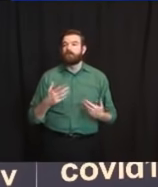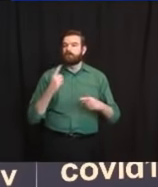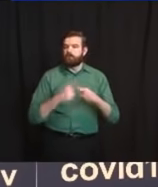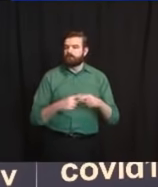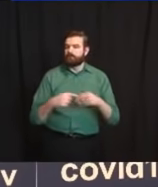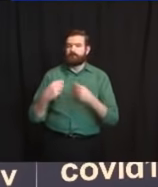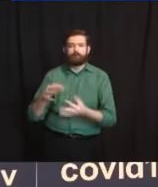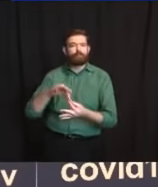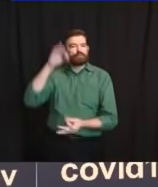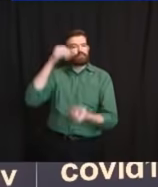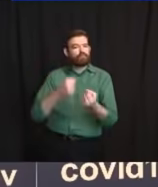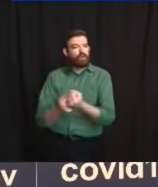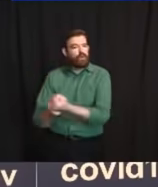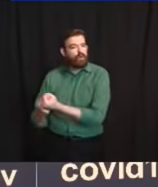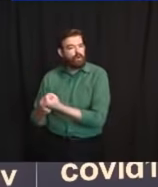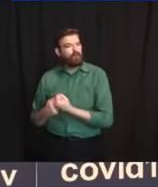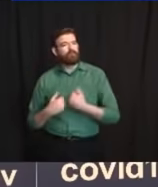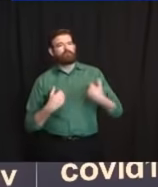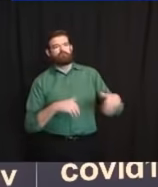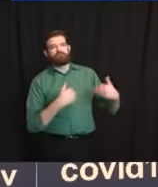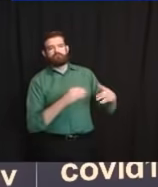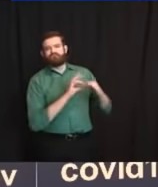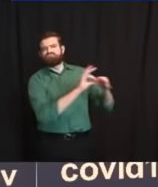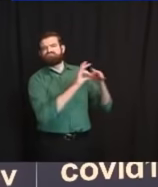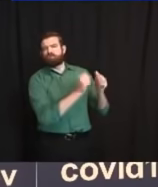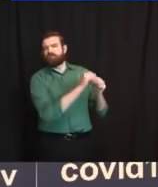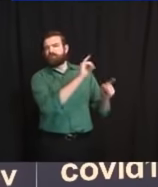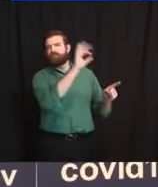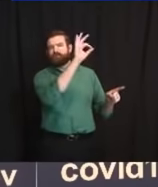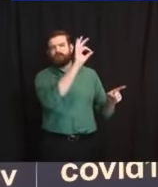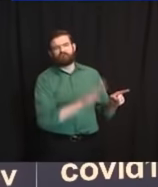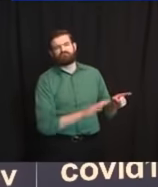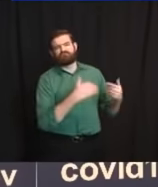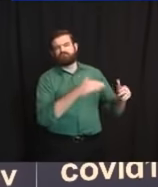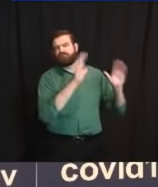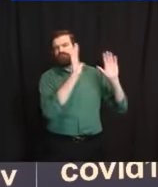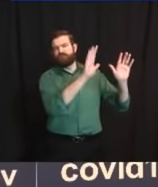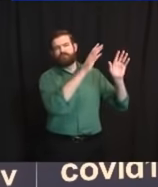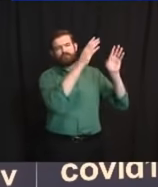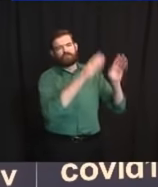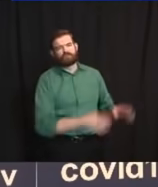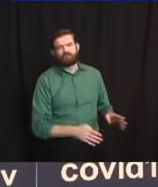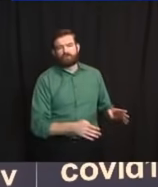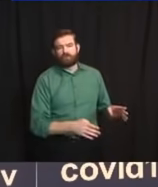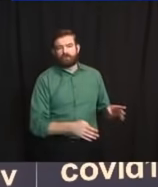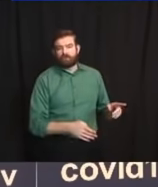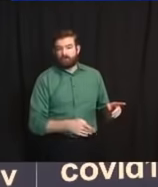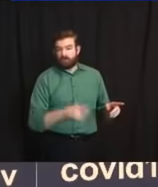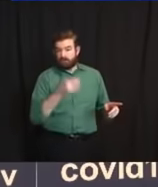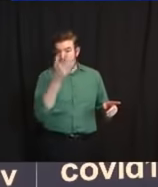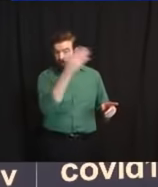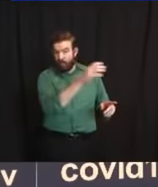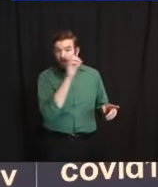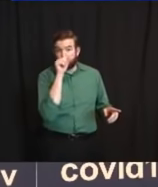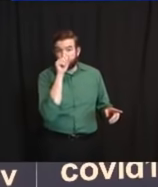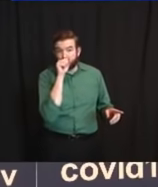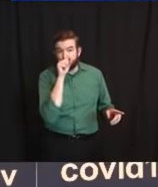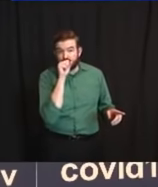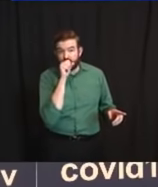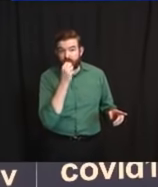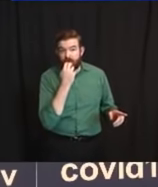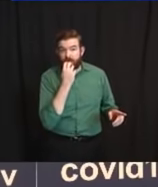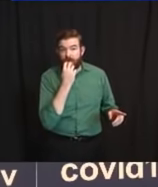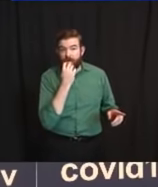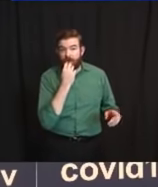close with Pastor Wilson over the past few years. And if you're ever in Orange on a Sunday morning, once we're able to worship again like we